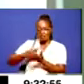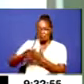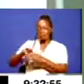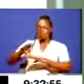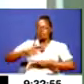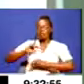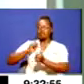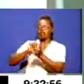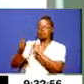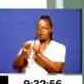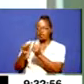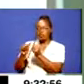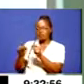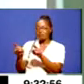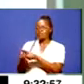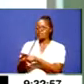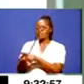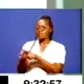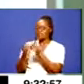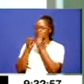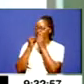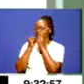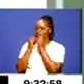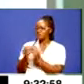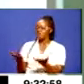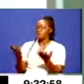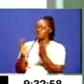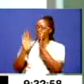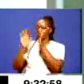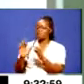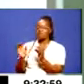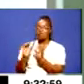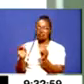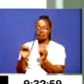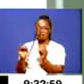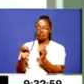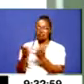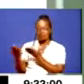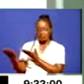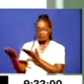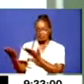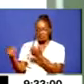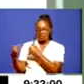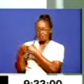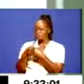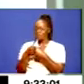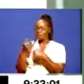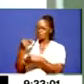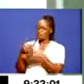it also becomes as good as useless. So I think these are the challenges that we have. The infrastructure,